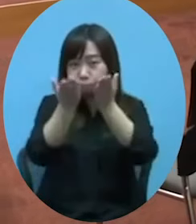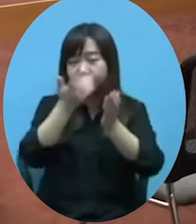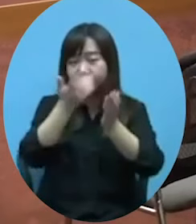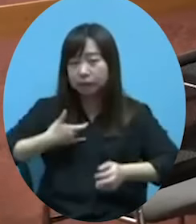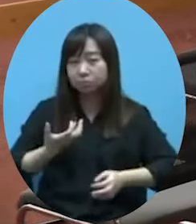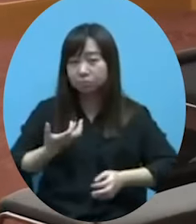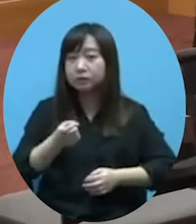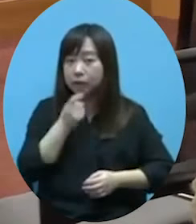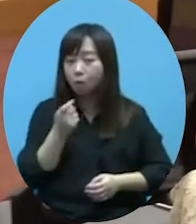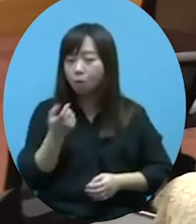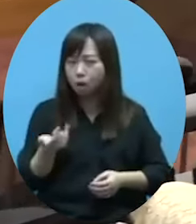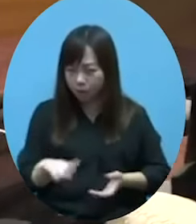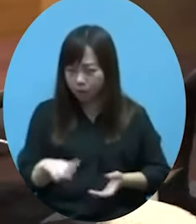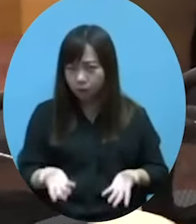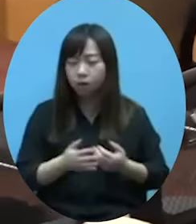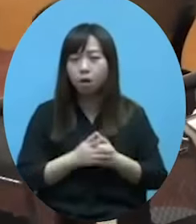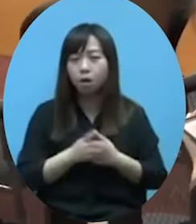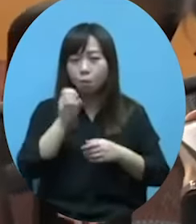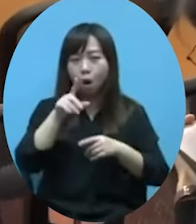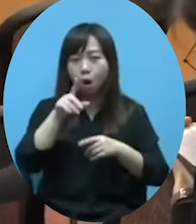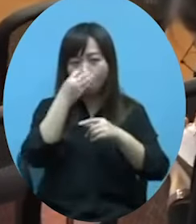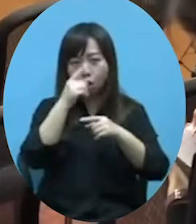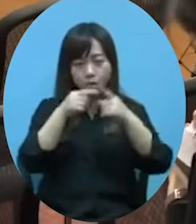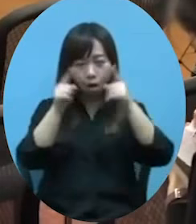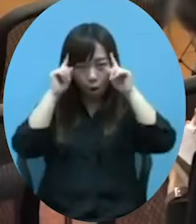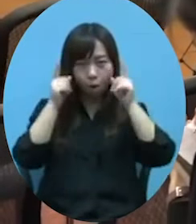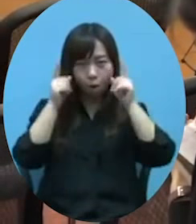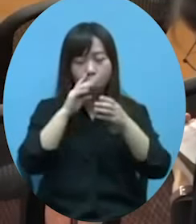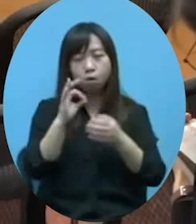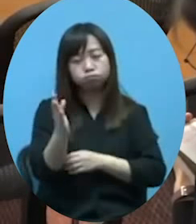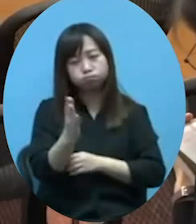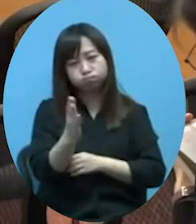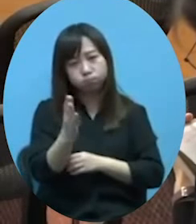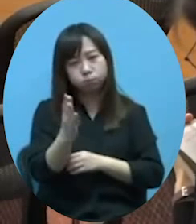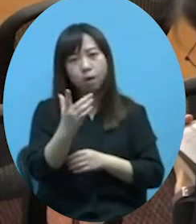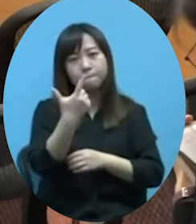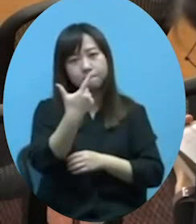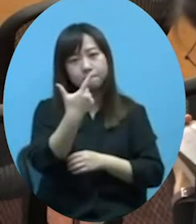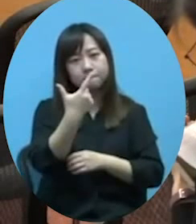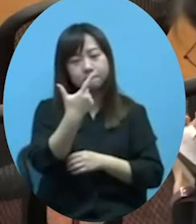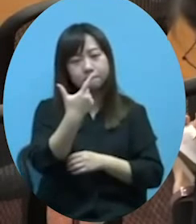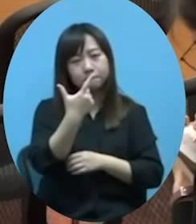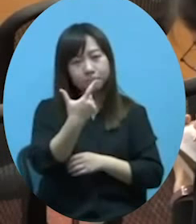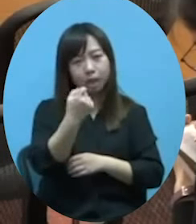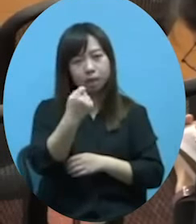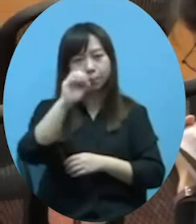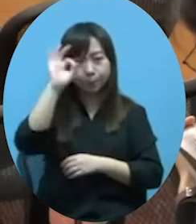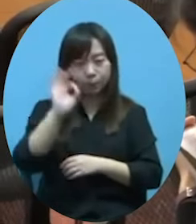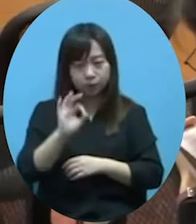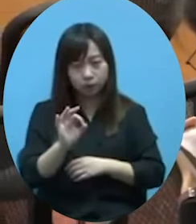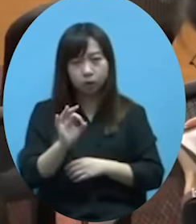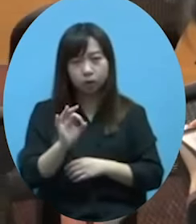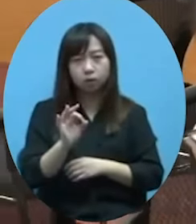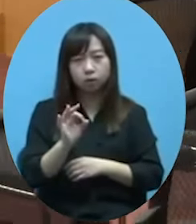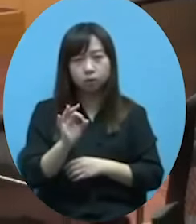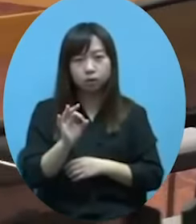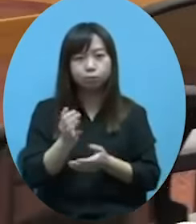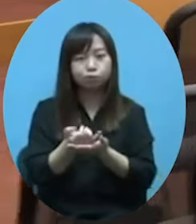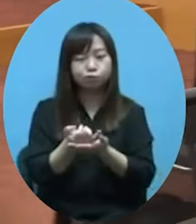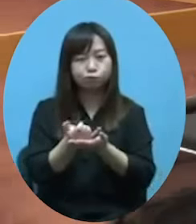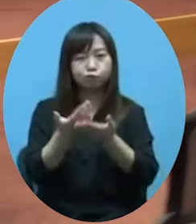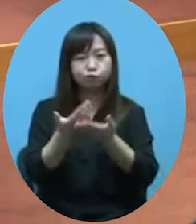University of Hong Kong has already completed around 80% of analysis of the testMay I ask actually when will the blood test